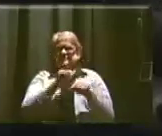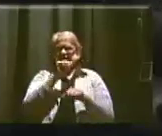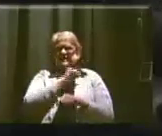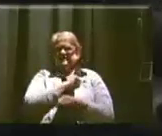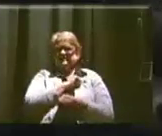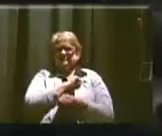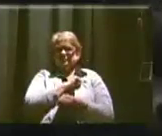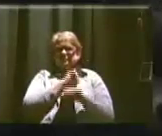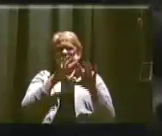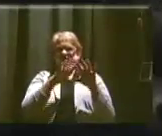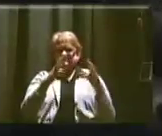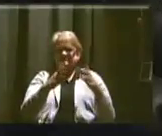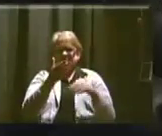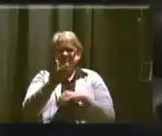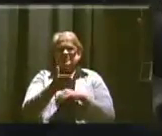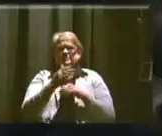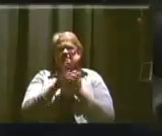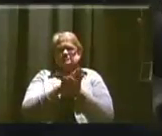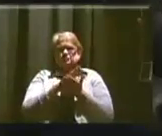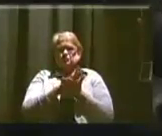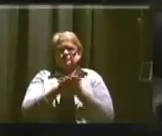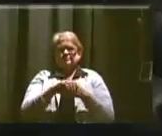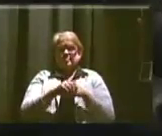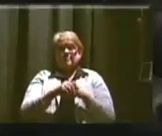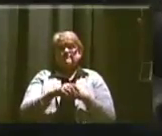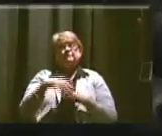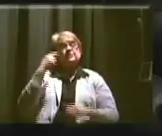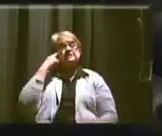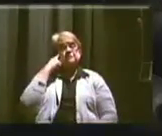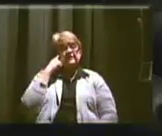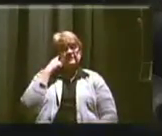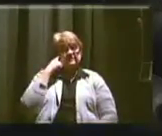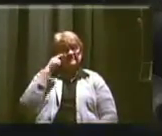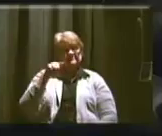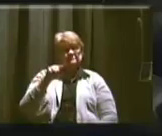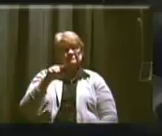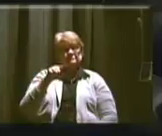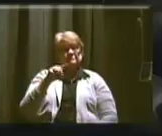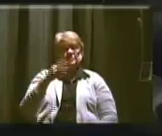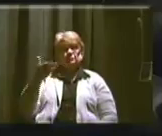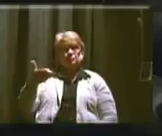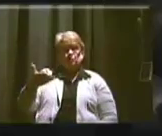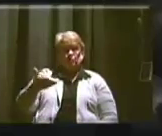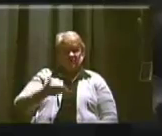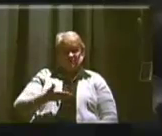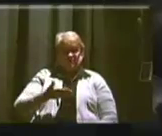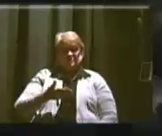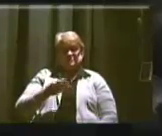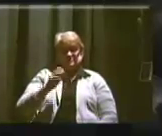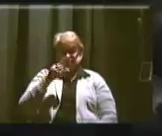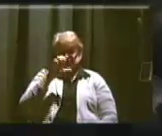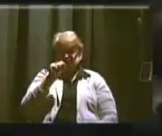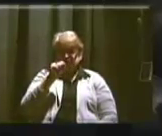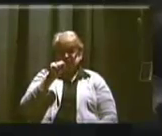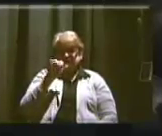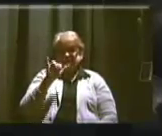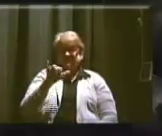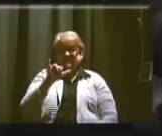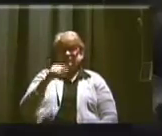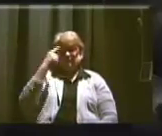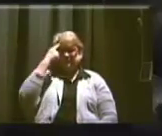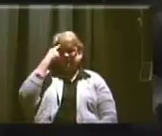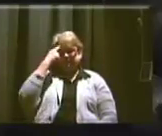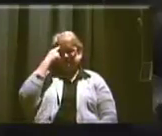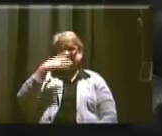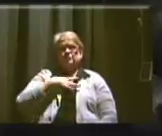different atmosphere at there, and so I thought it was welcome news that they were thinking